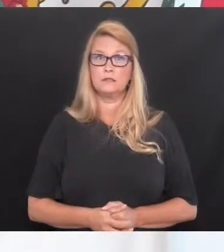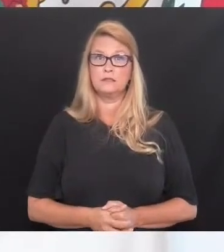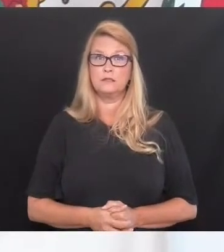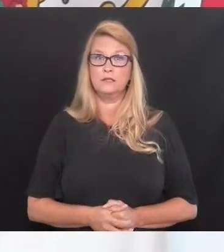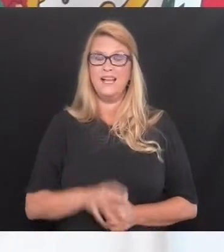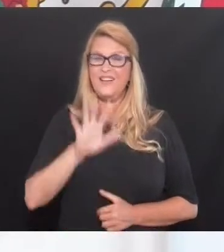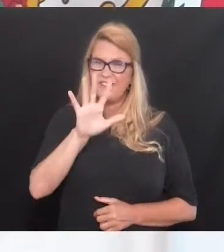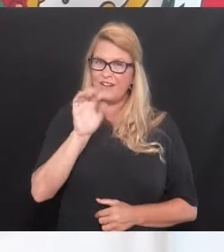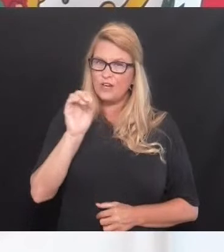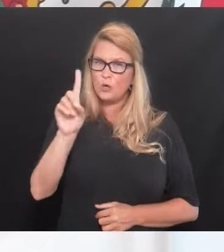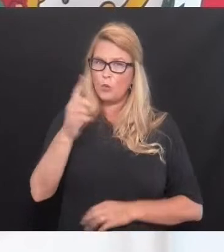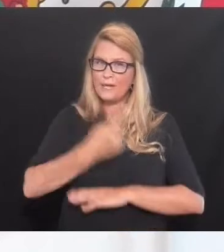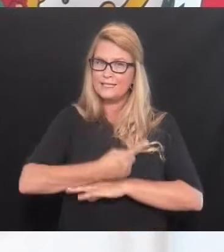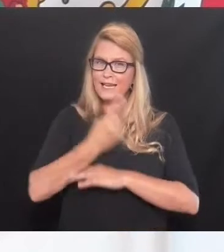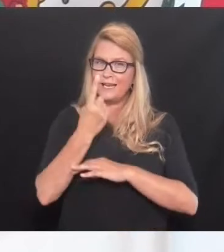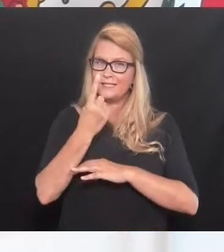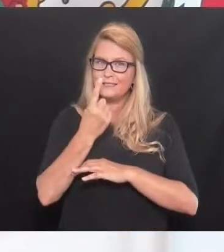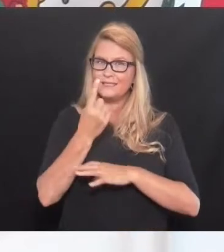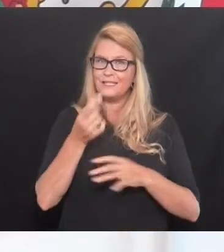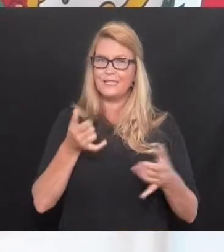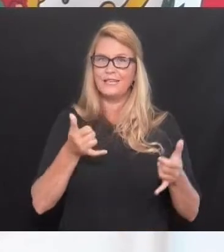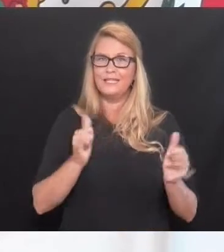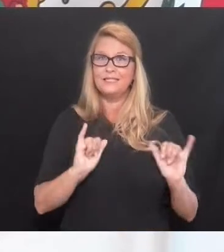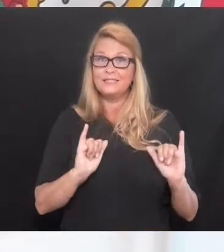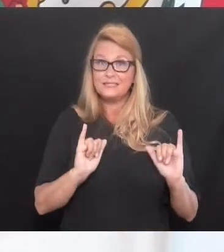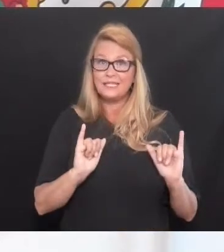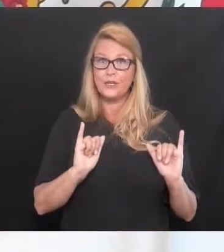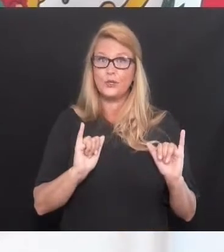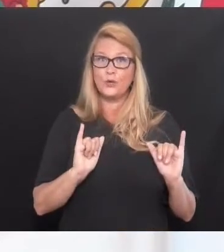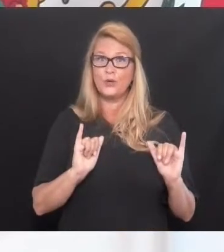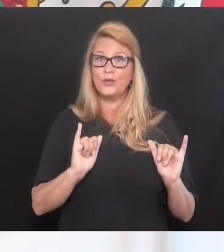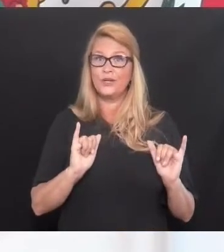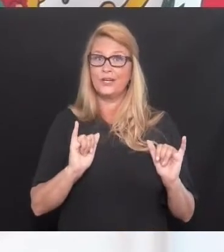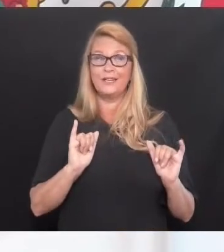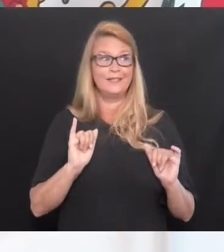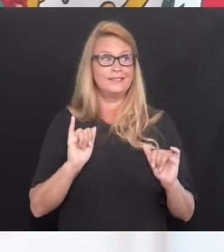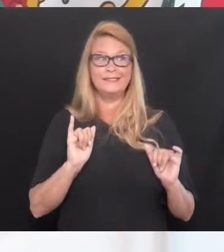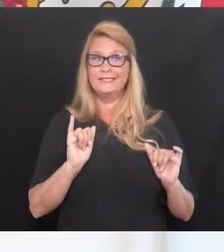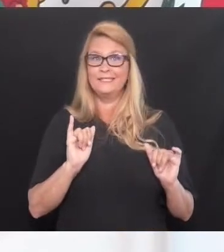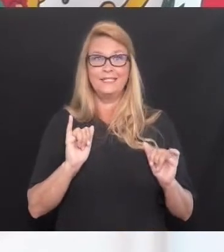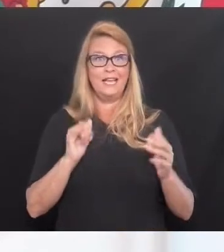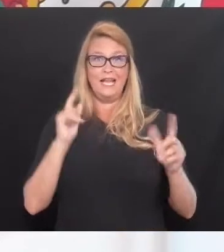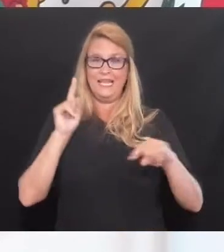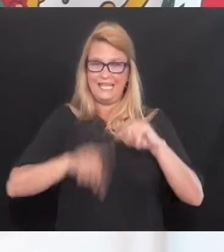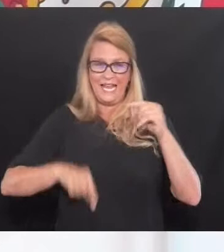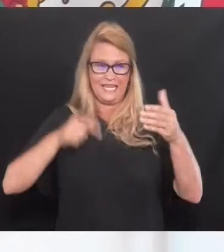501 days and we still absolutely can't get to the finish line when